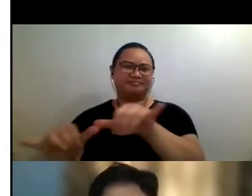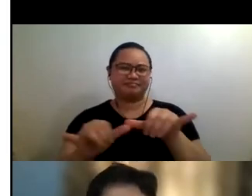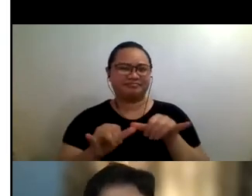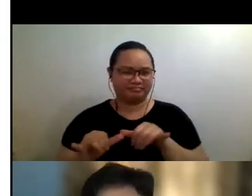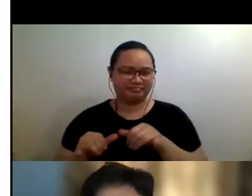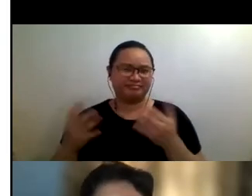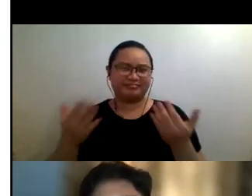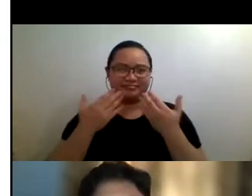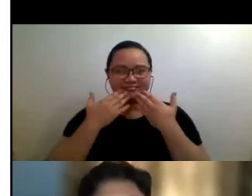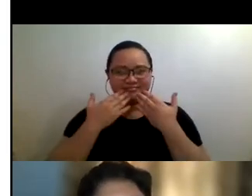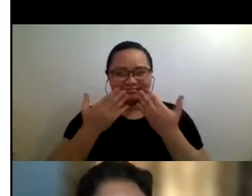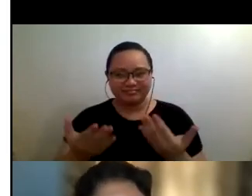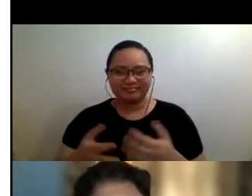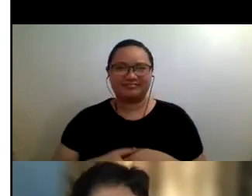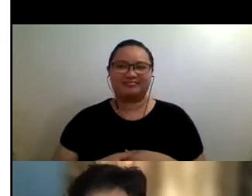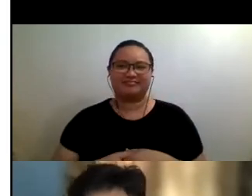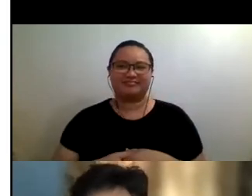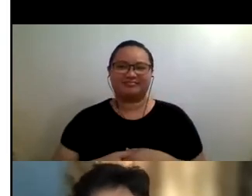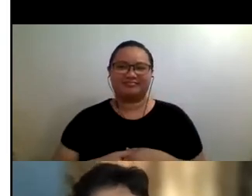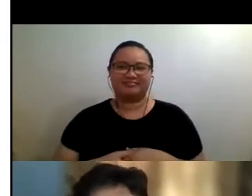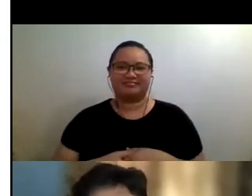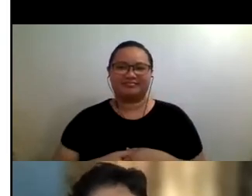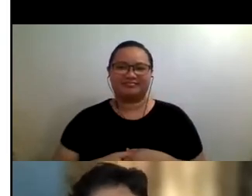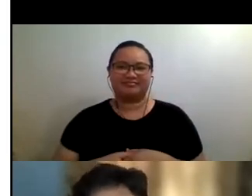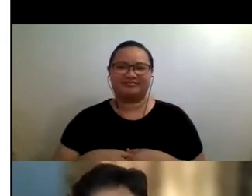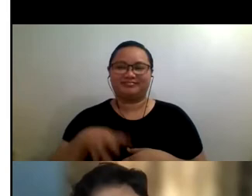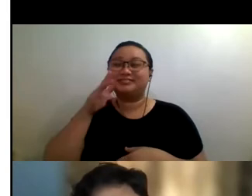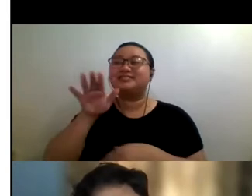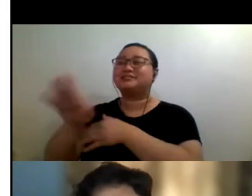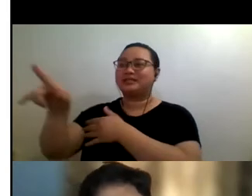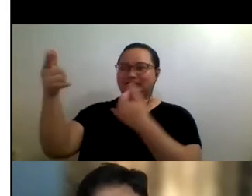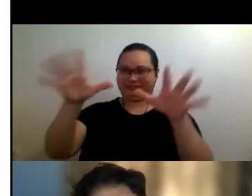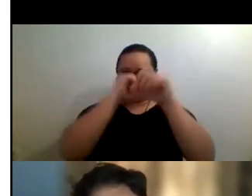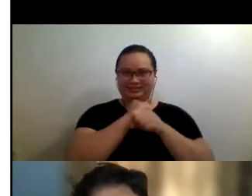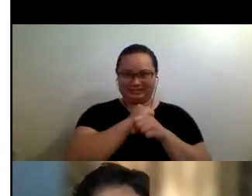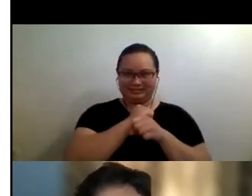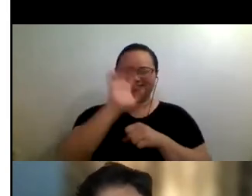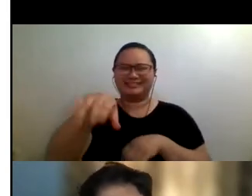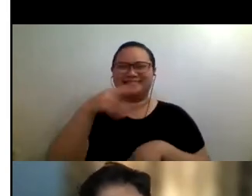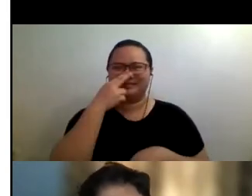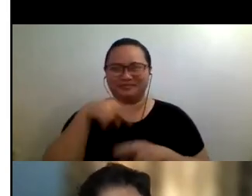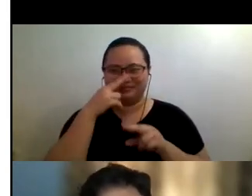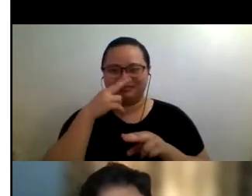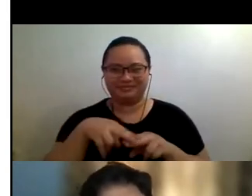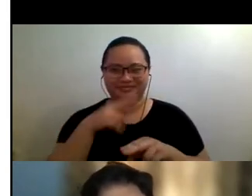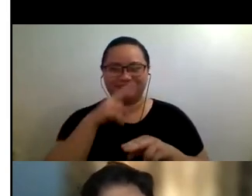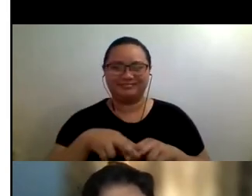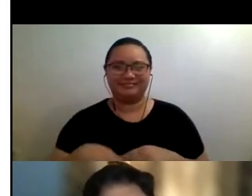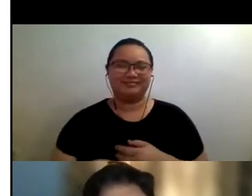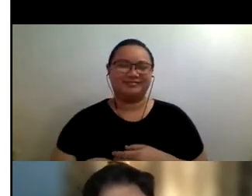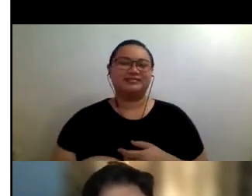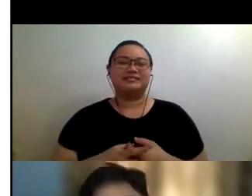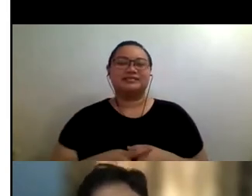for listening. Jemai, back to you. Nah, hindi pa naman. I think yun din kasasabihin ko eh. So, well,